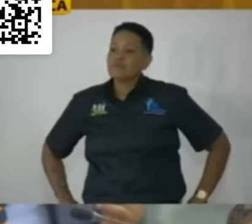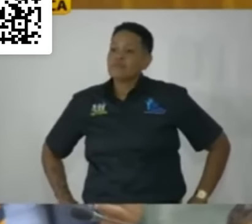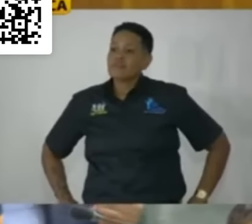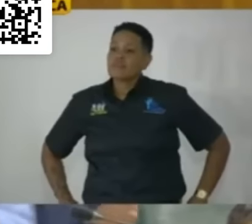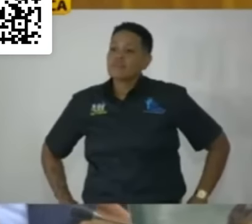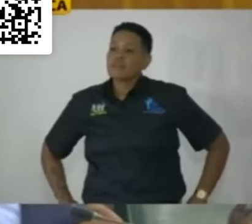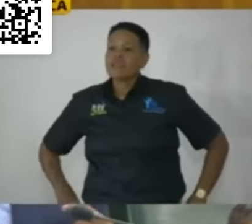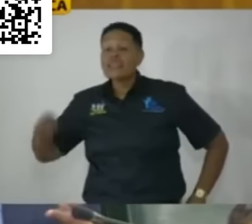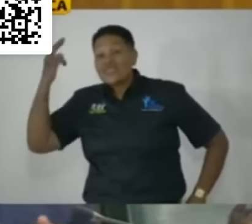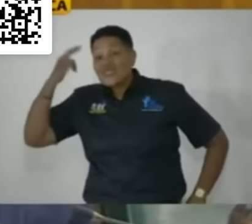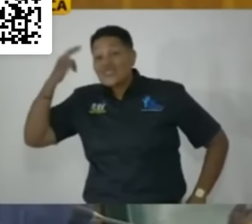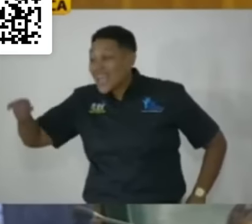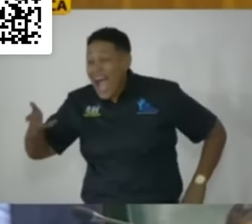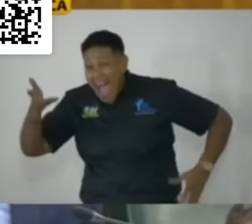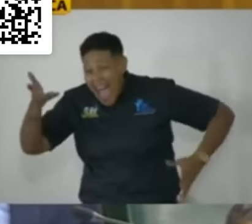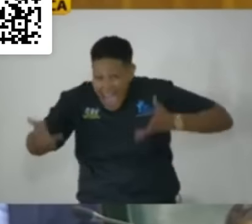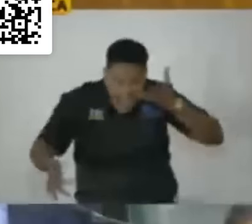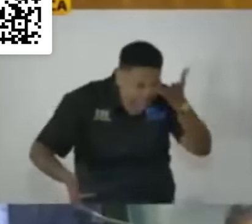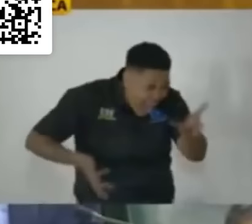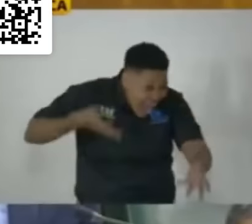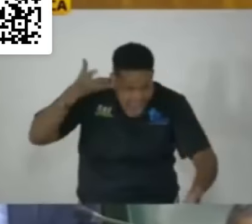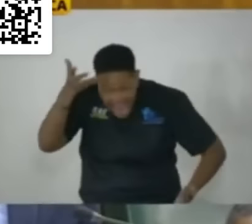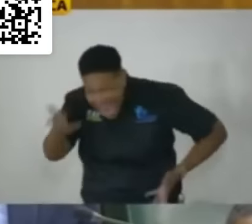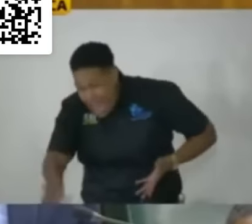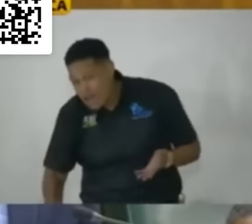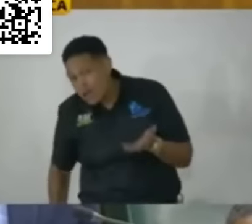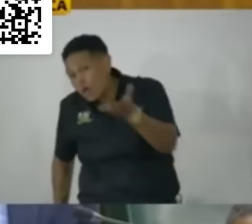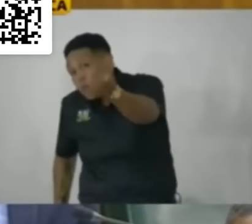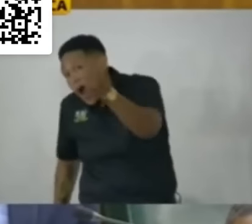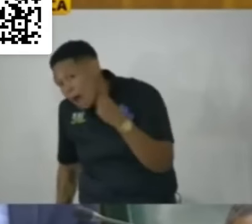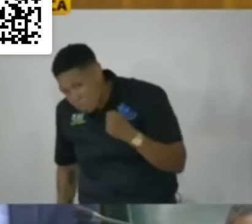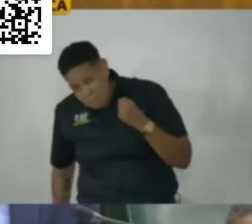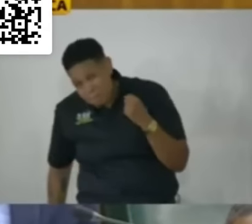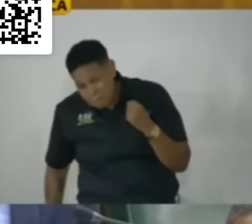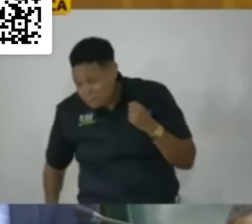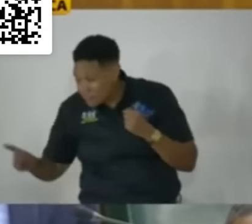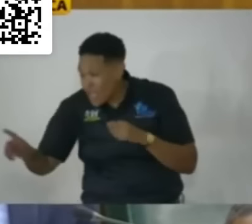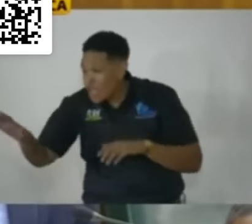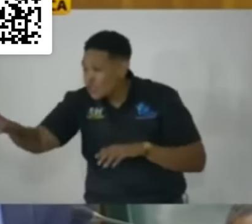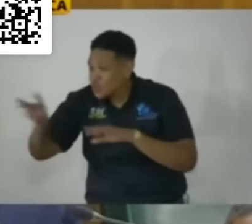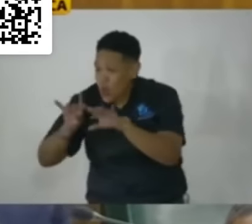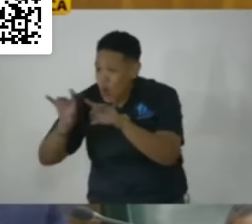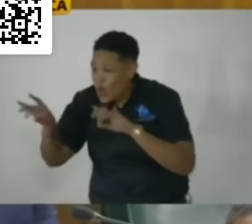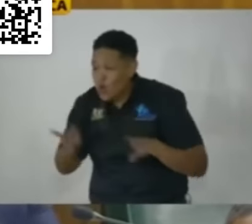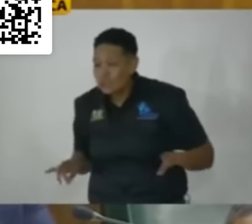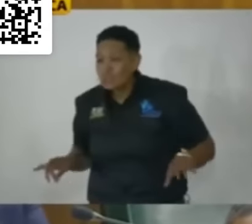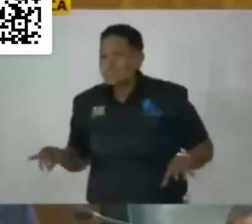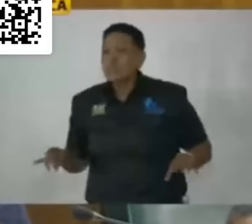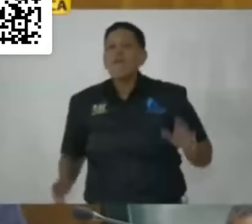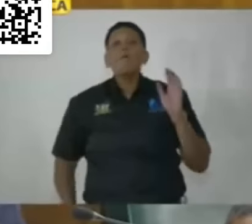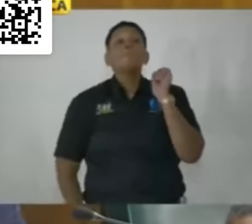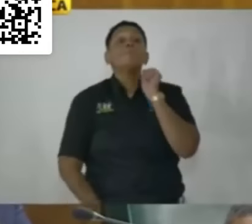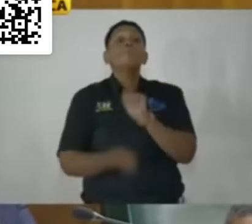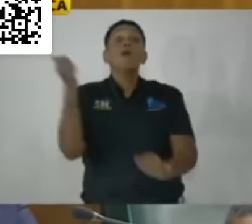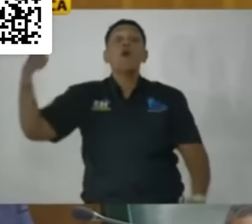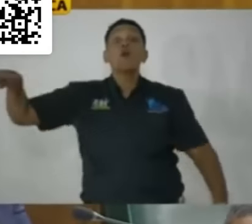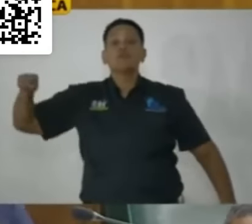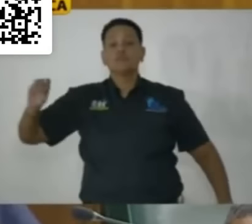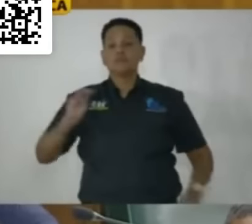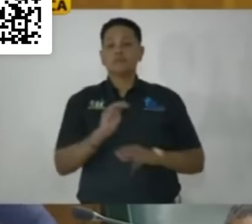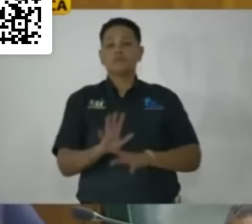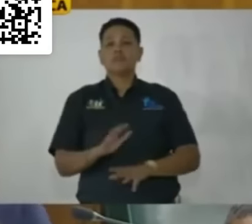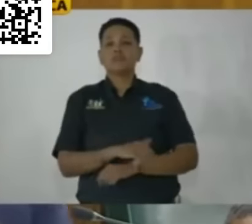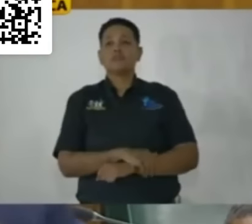they are having a difficulty is because they chose to place majority of their members as a part